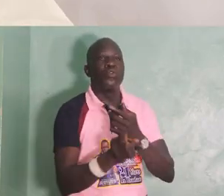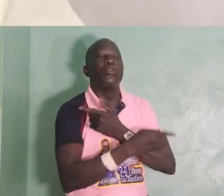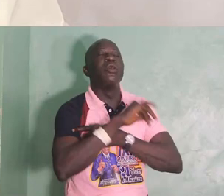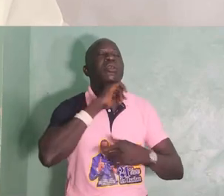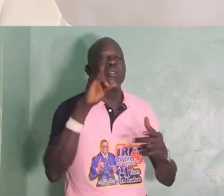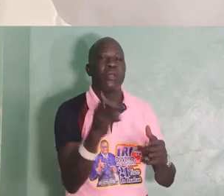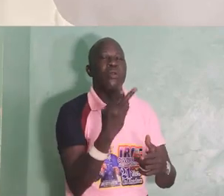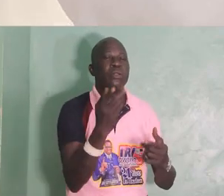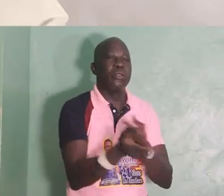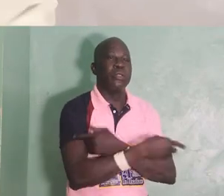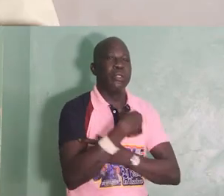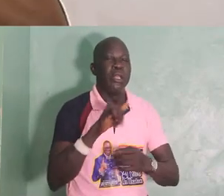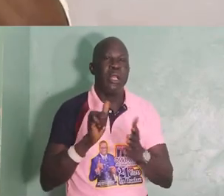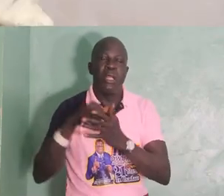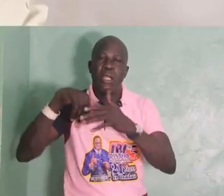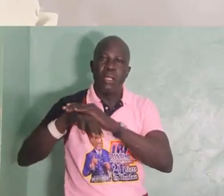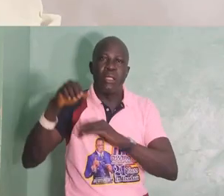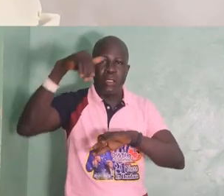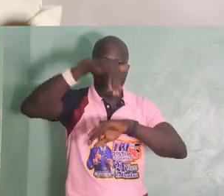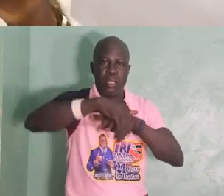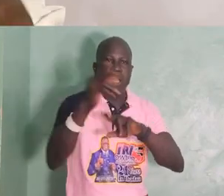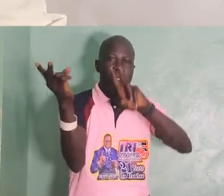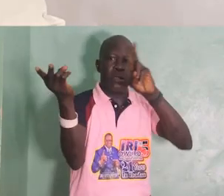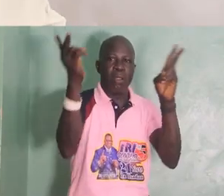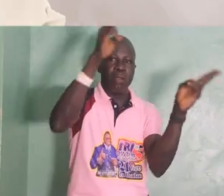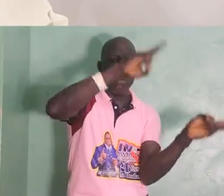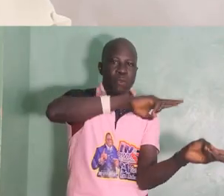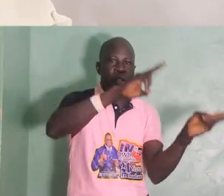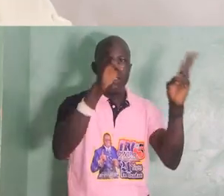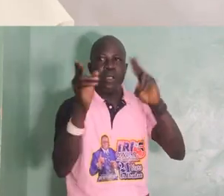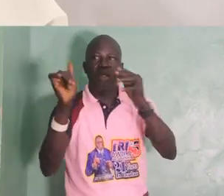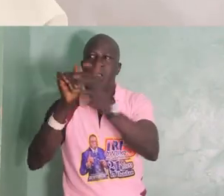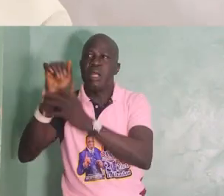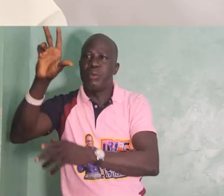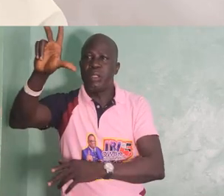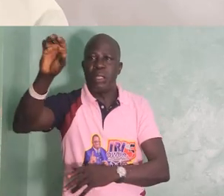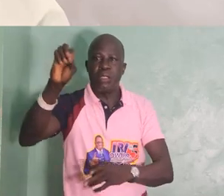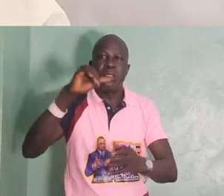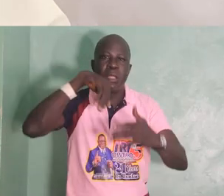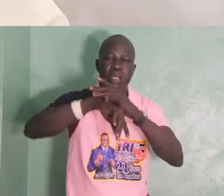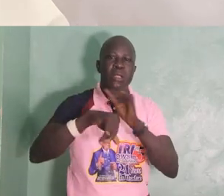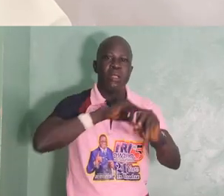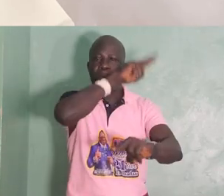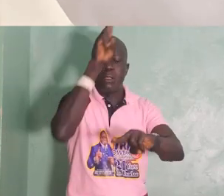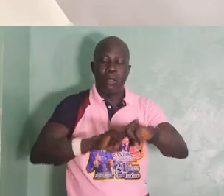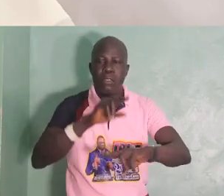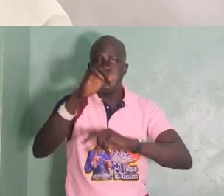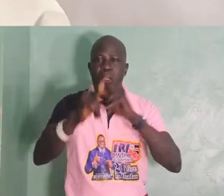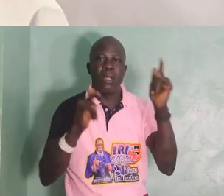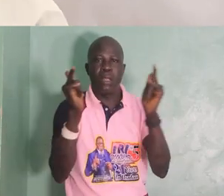Lord. Today is the second day. 30 days vigil that commences as